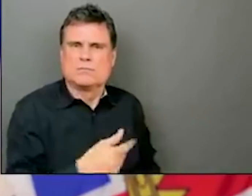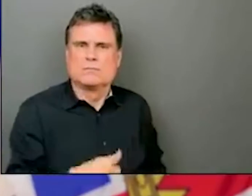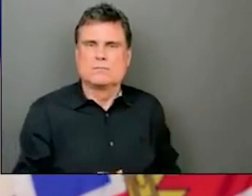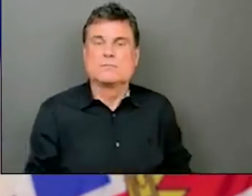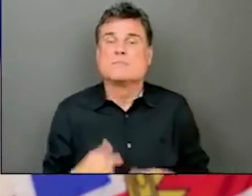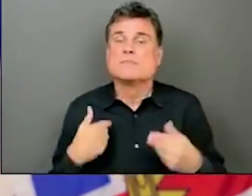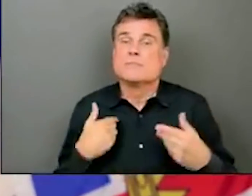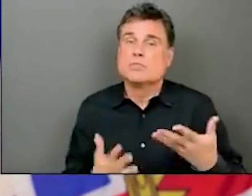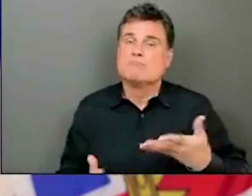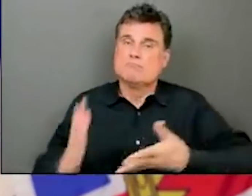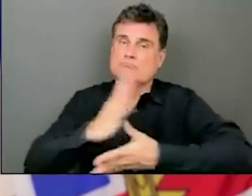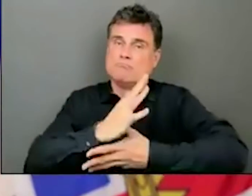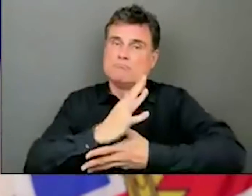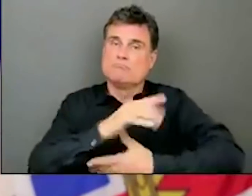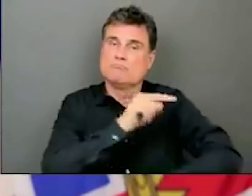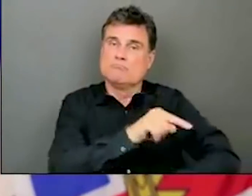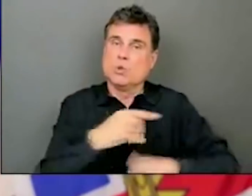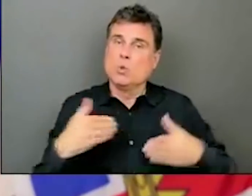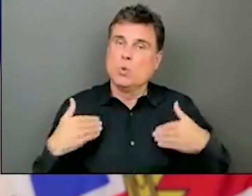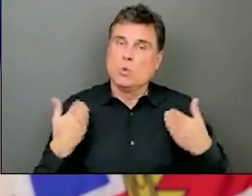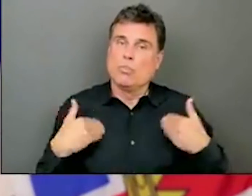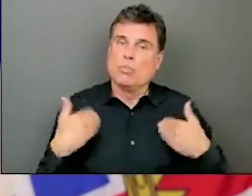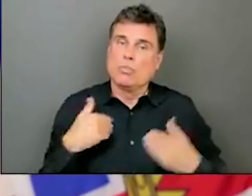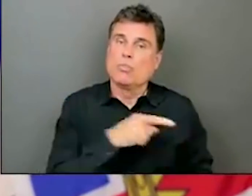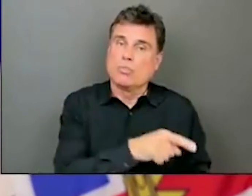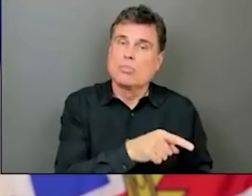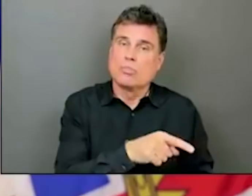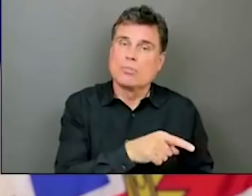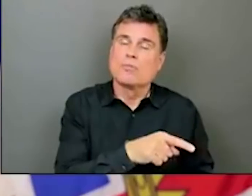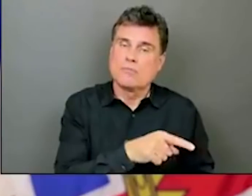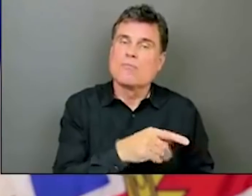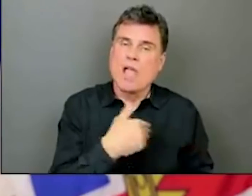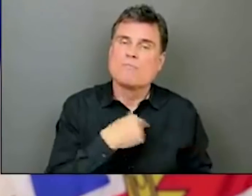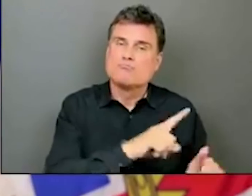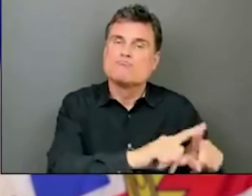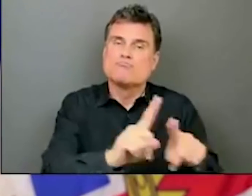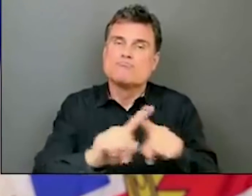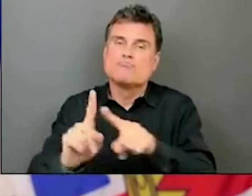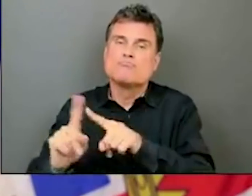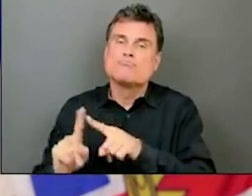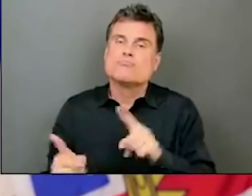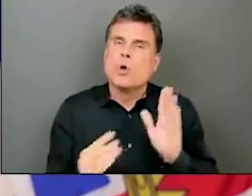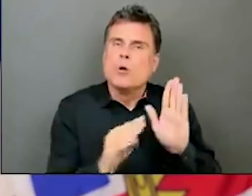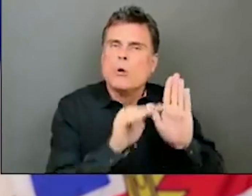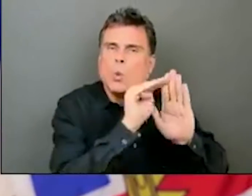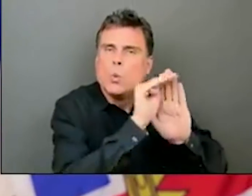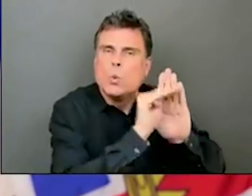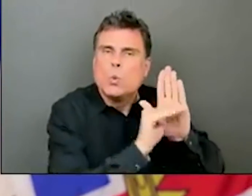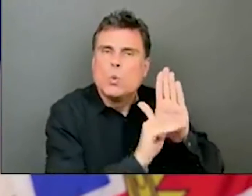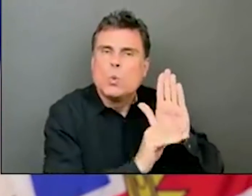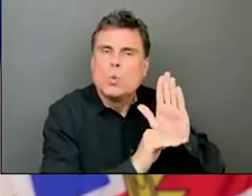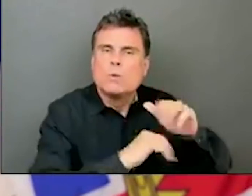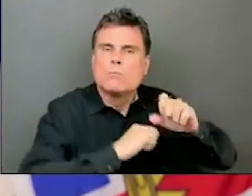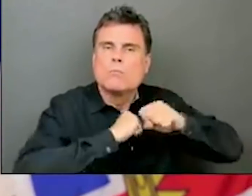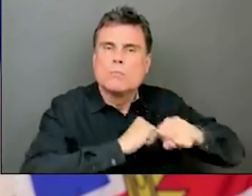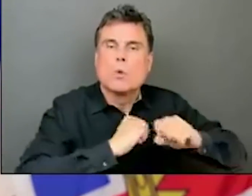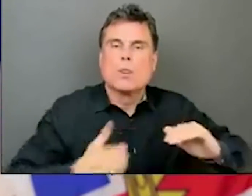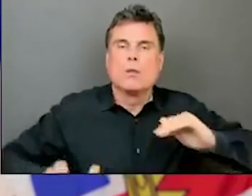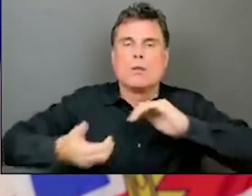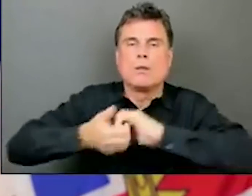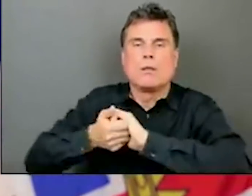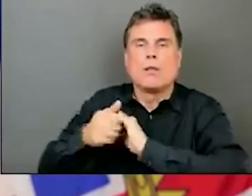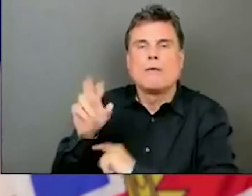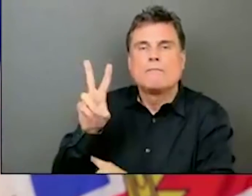events for them. So we have prioritized them. We have measures in place, and we worked with Via Sport to make sure